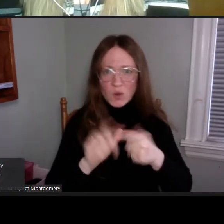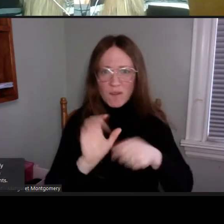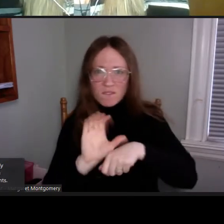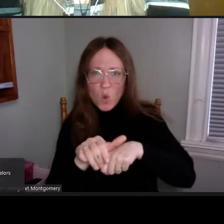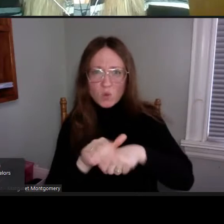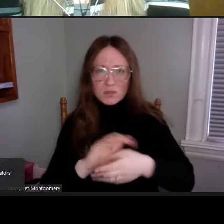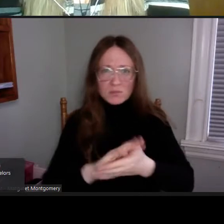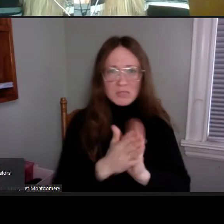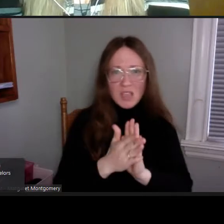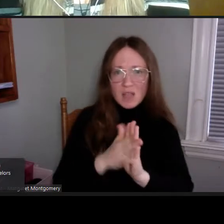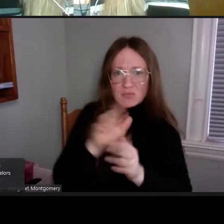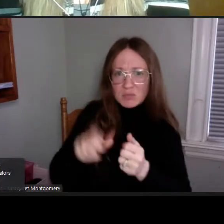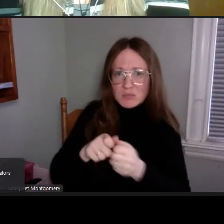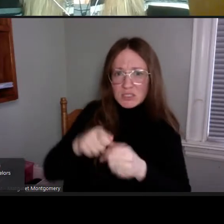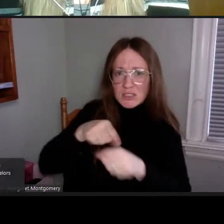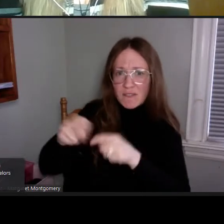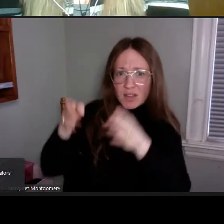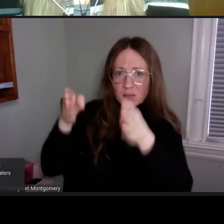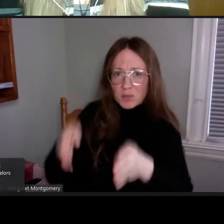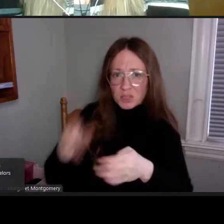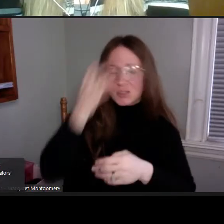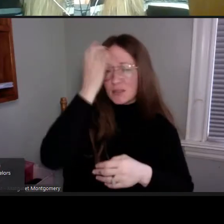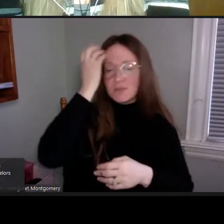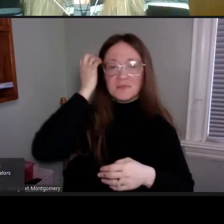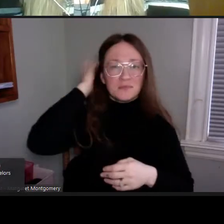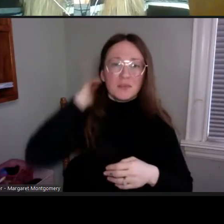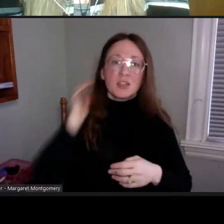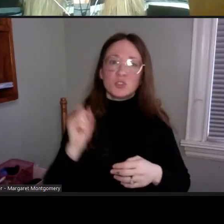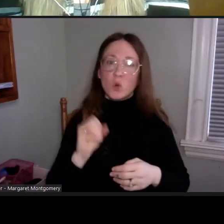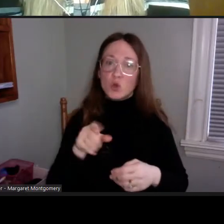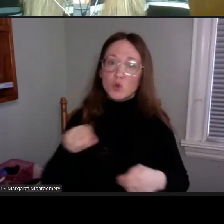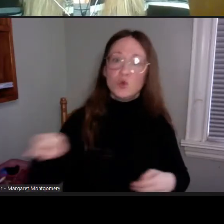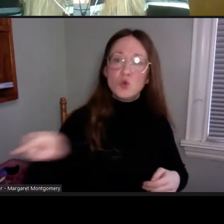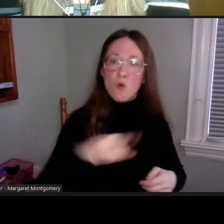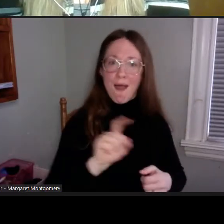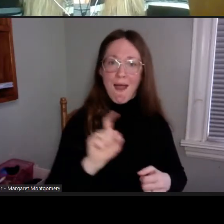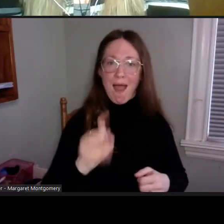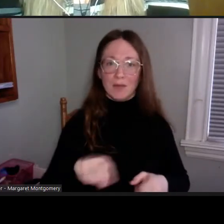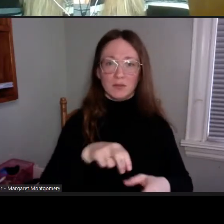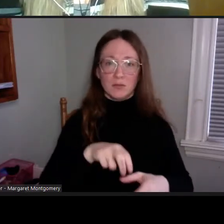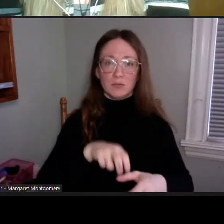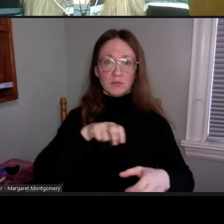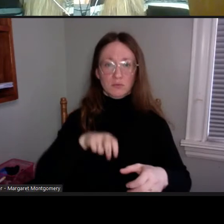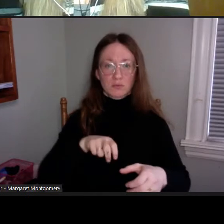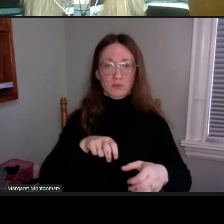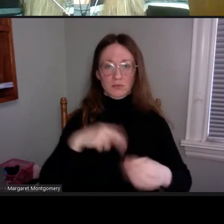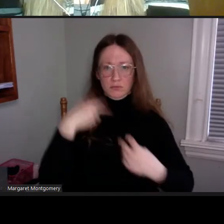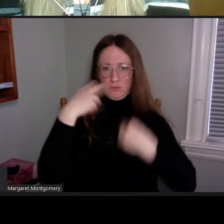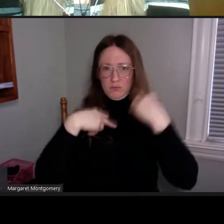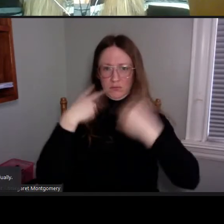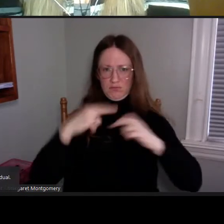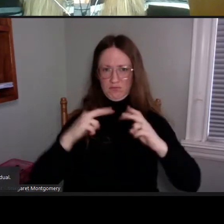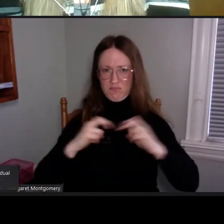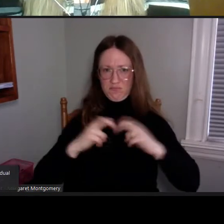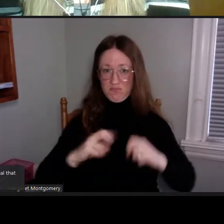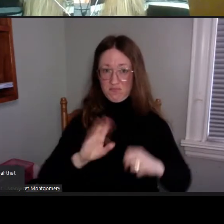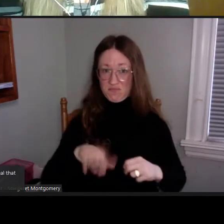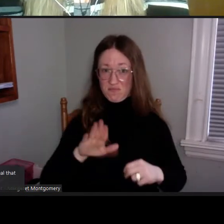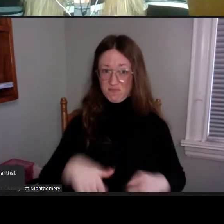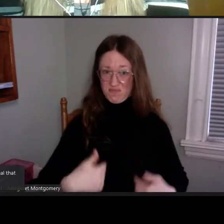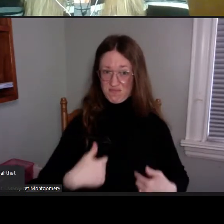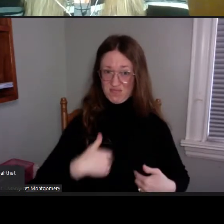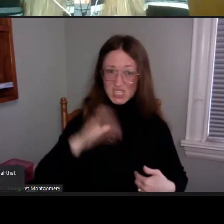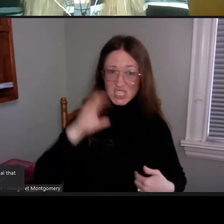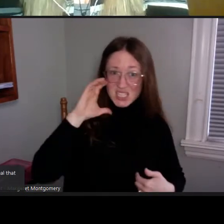counselors or such, really step back and assess, are you listening to every individual that comes through your